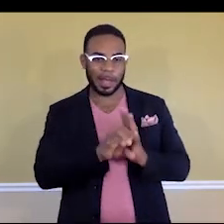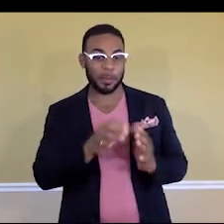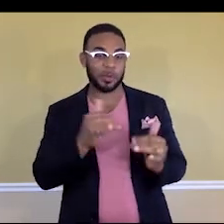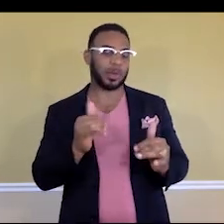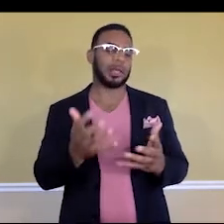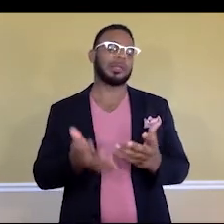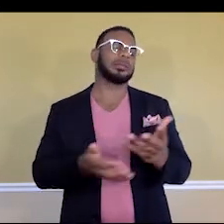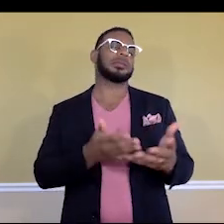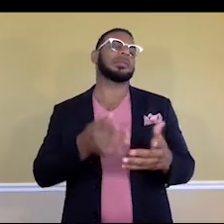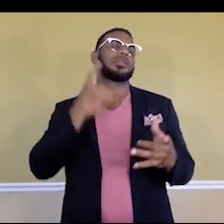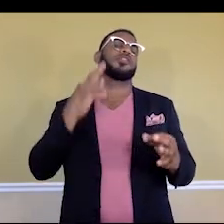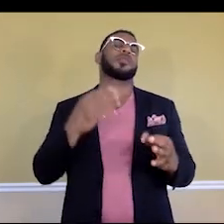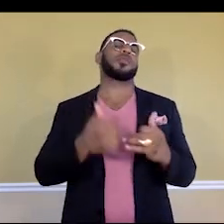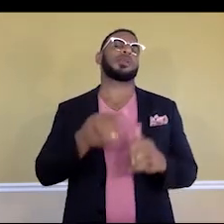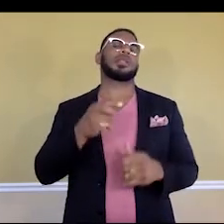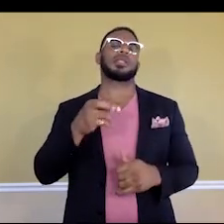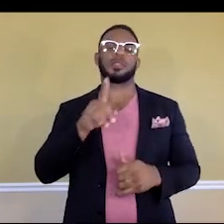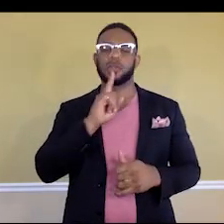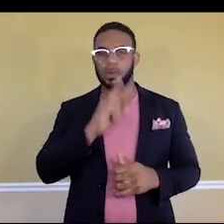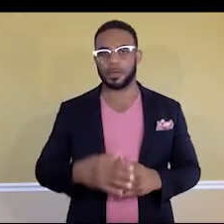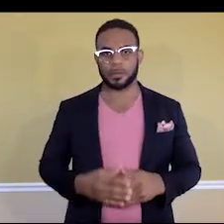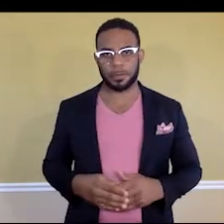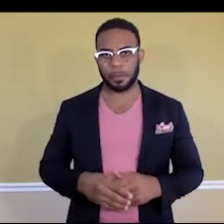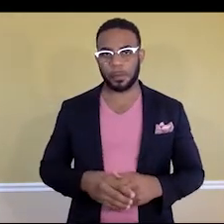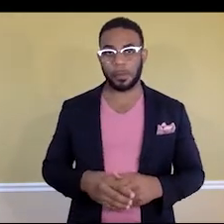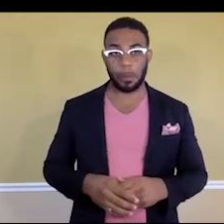trying to determine what gender you are.